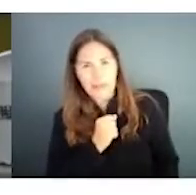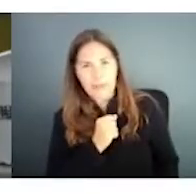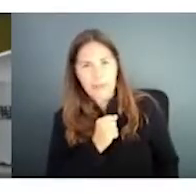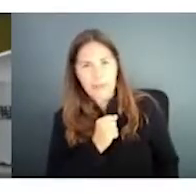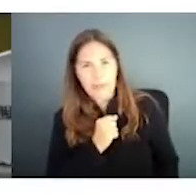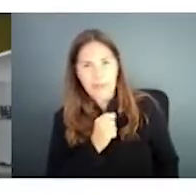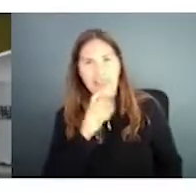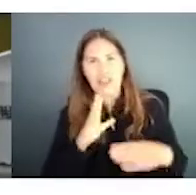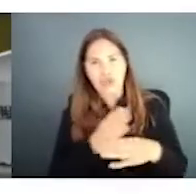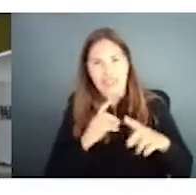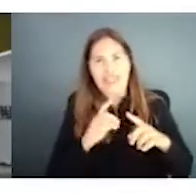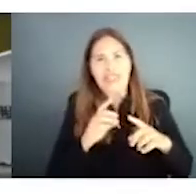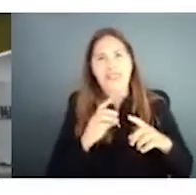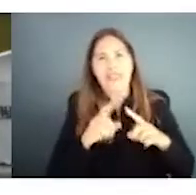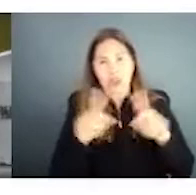Screen share.